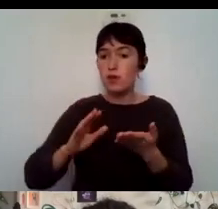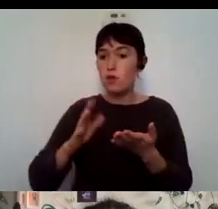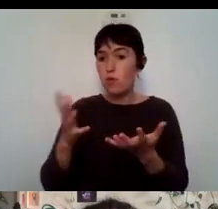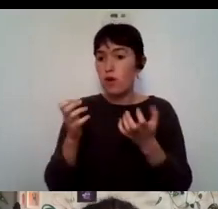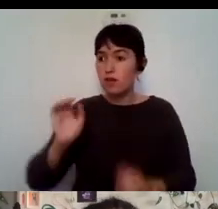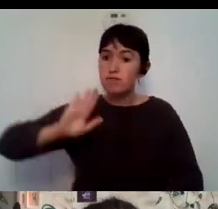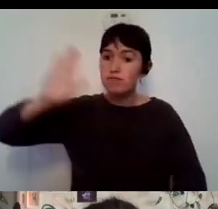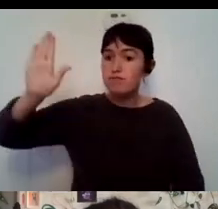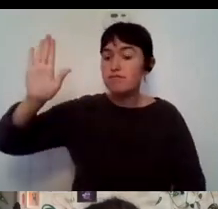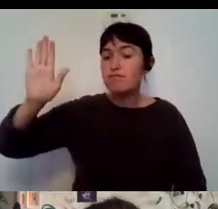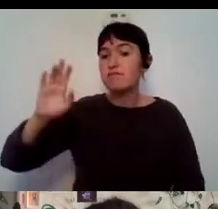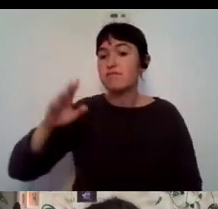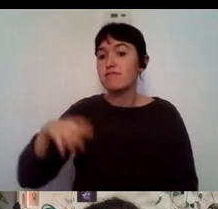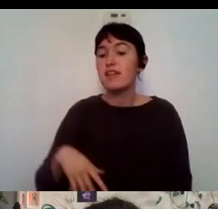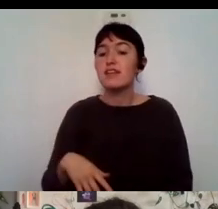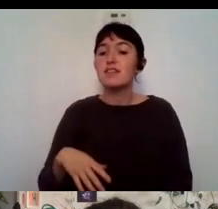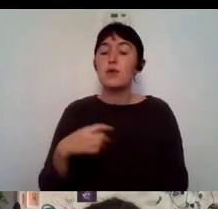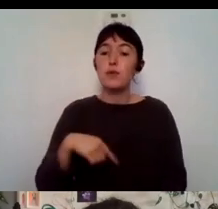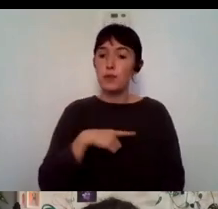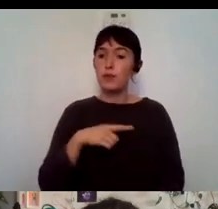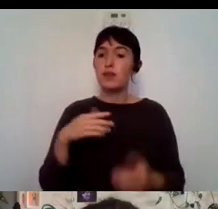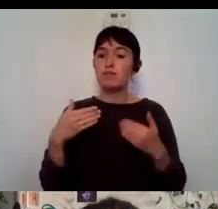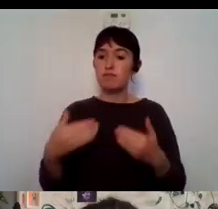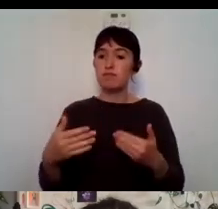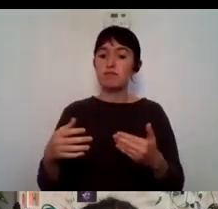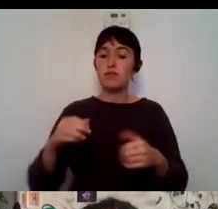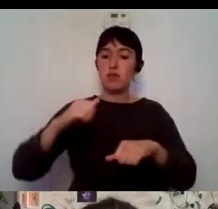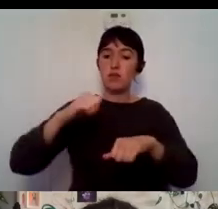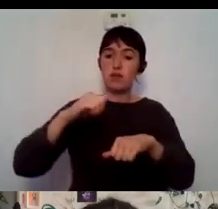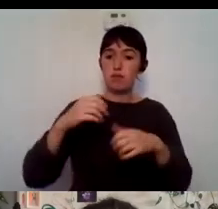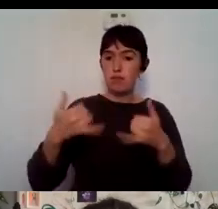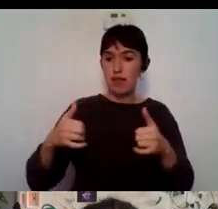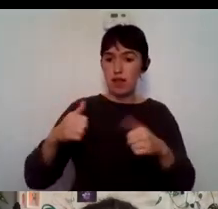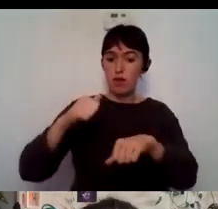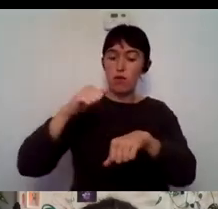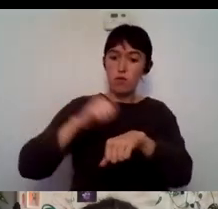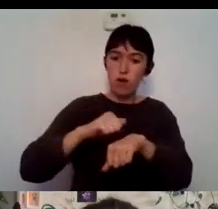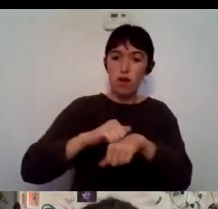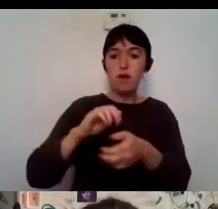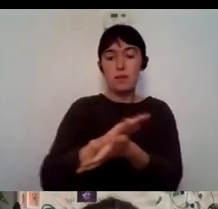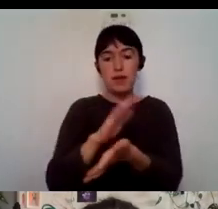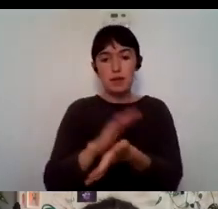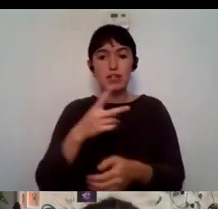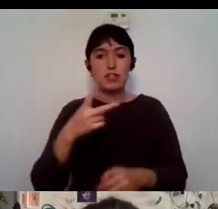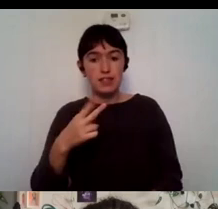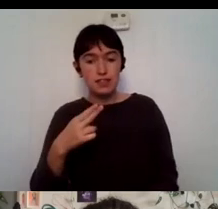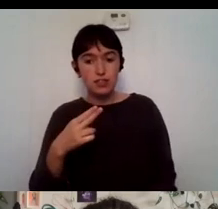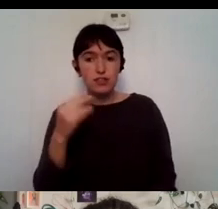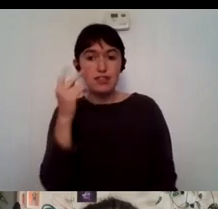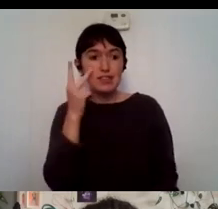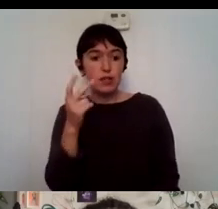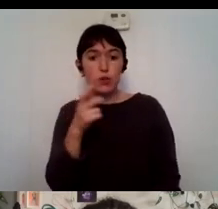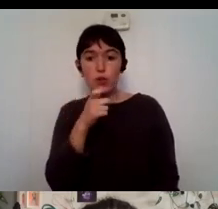would go first. And then we spent the rest of the lab meeting talking about the decision-making processes that they